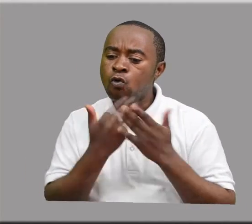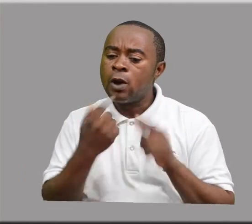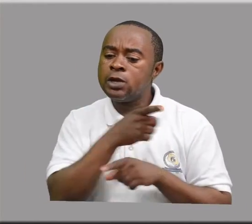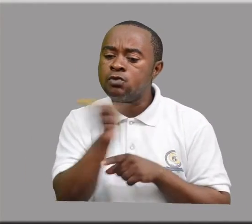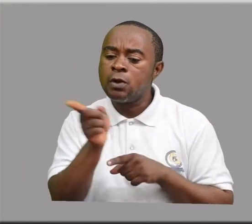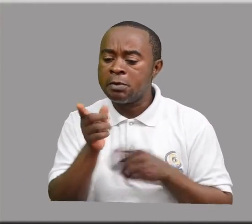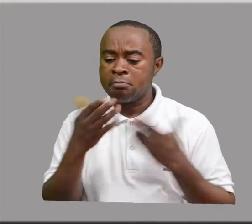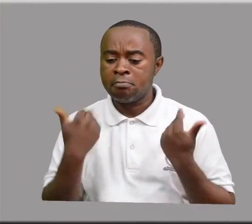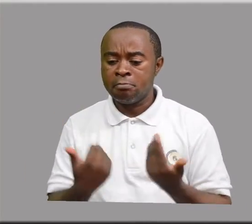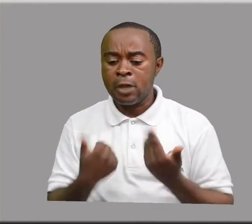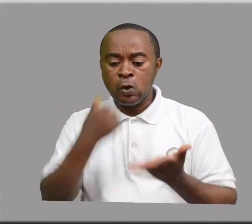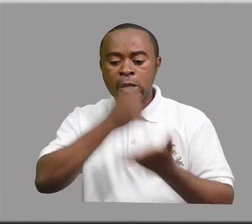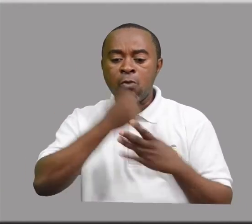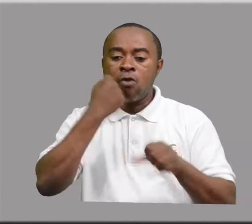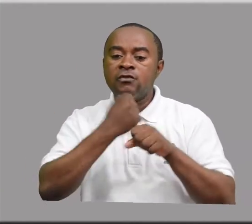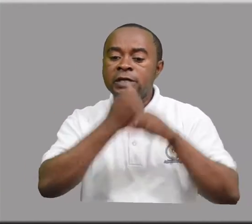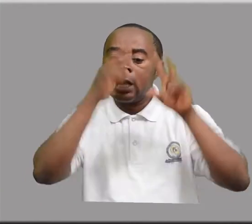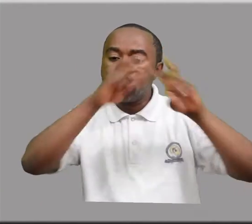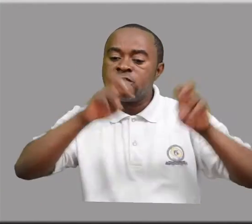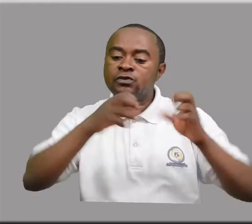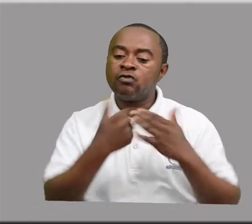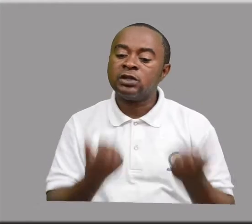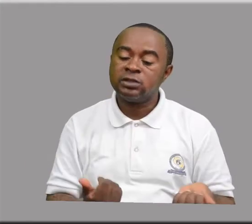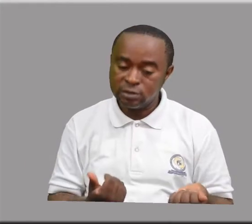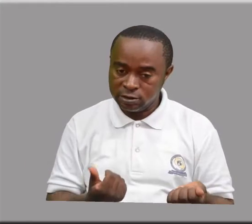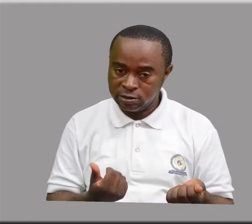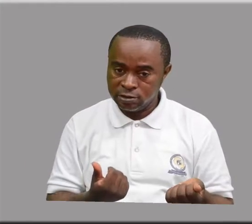be limitations of your research.